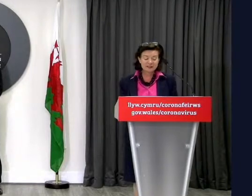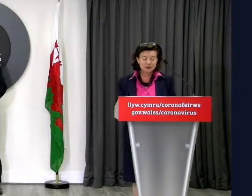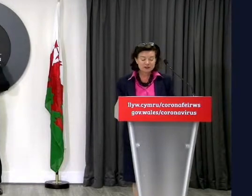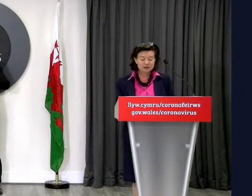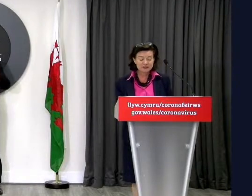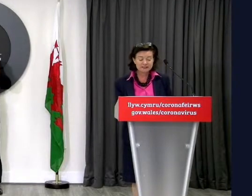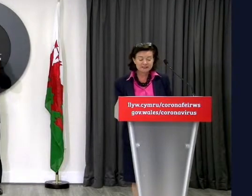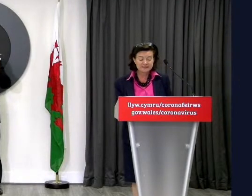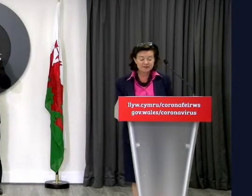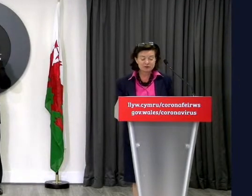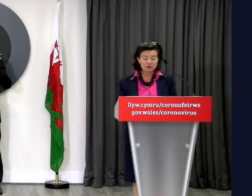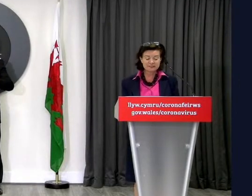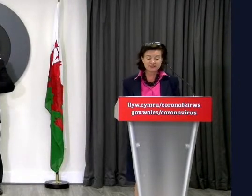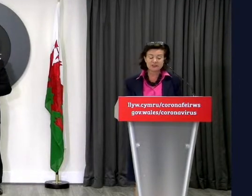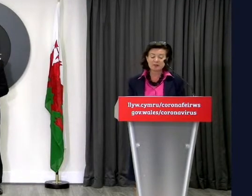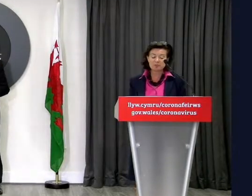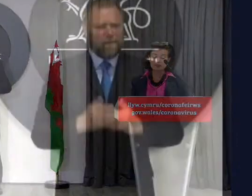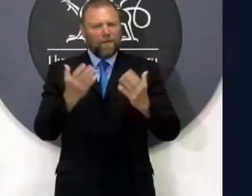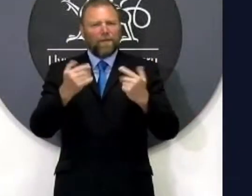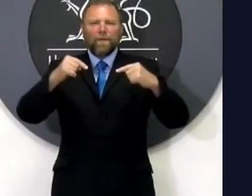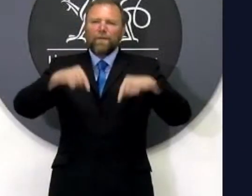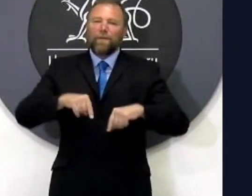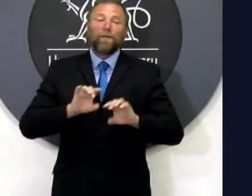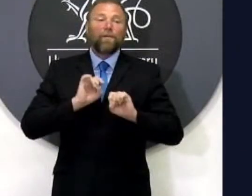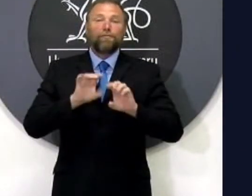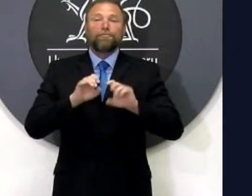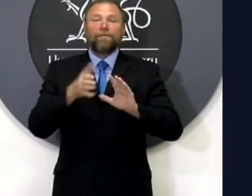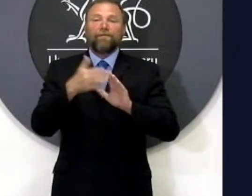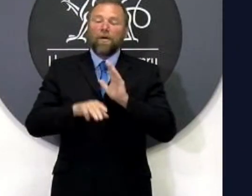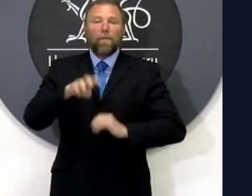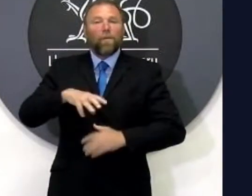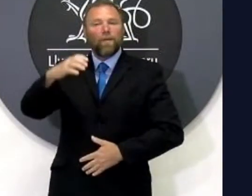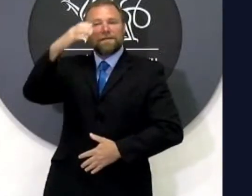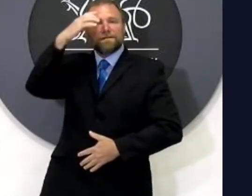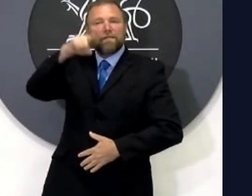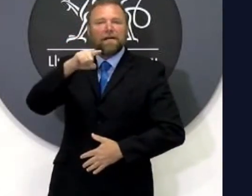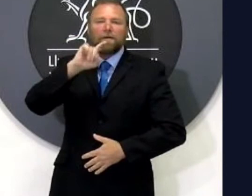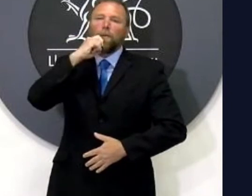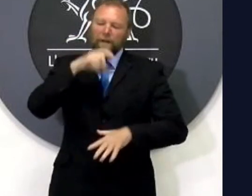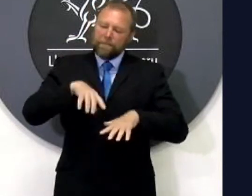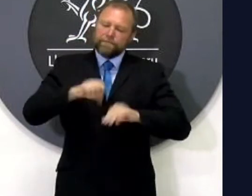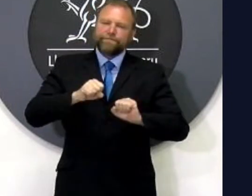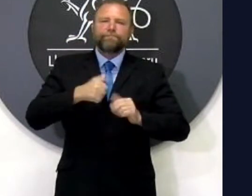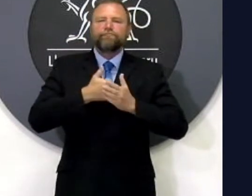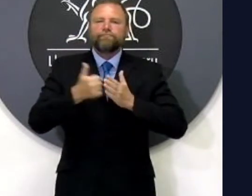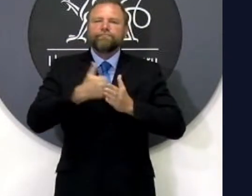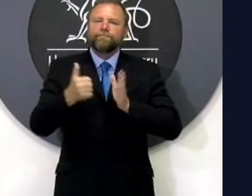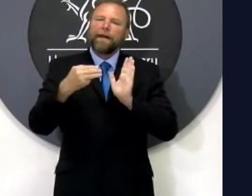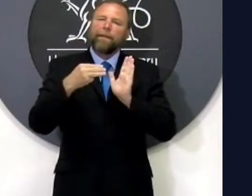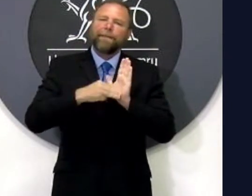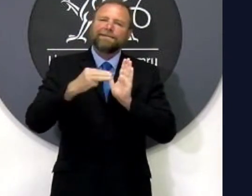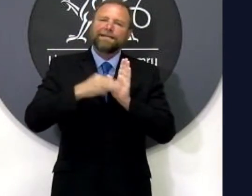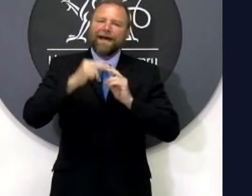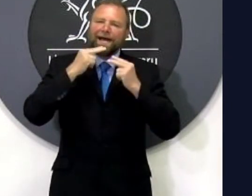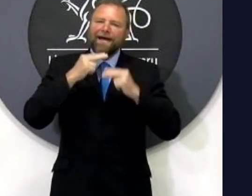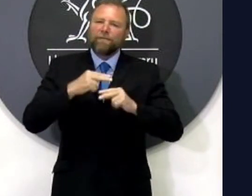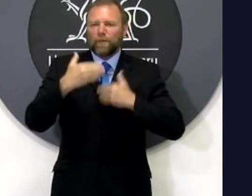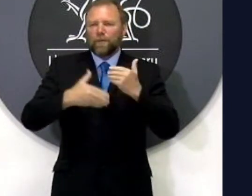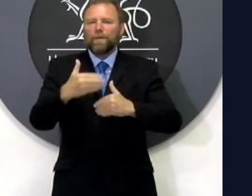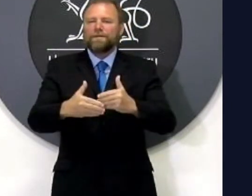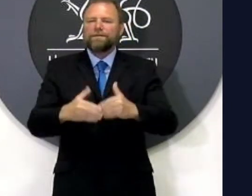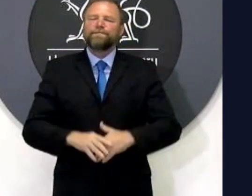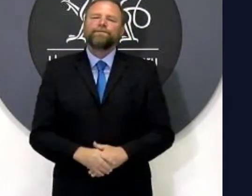Pnawn da, a chroeso i'r cyntaf o'r sesiynau briffio rheolaidd Llywodraeth Cymru i'r Wasg fydd yn cael eu cynnal ar ddydd